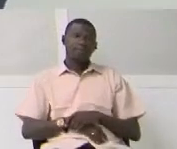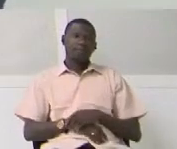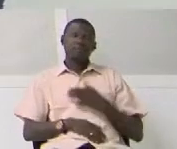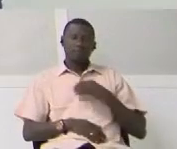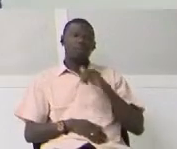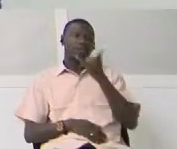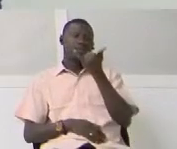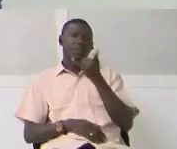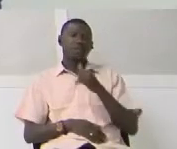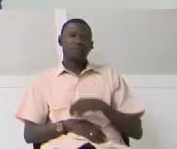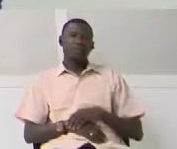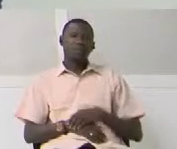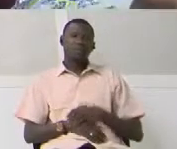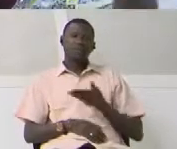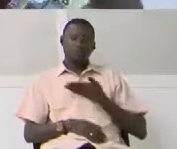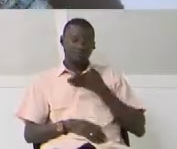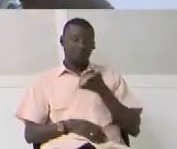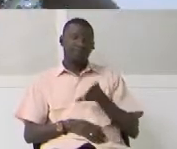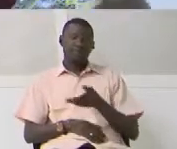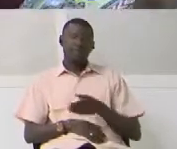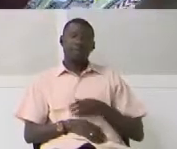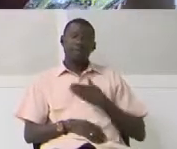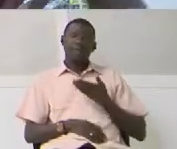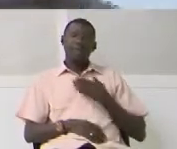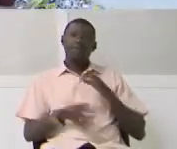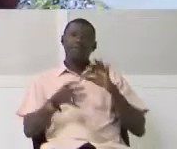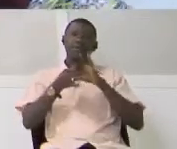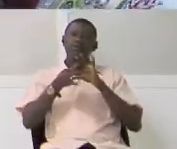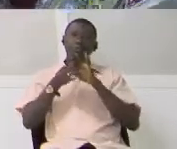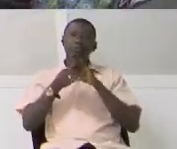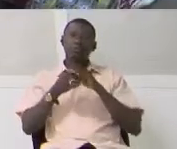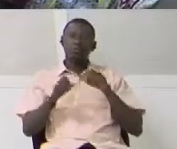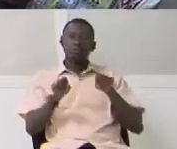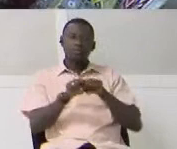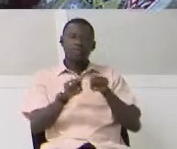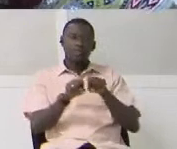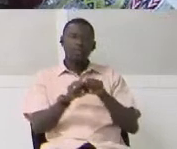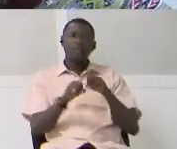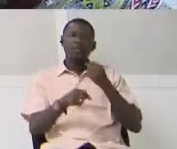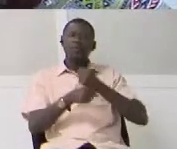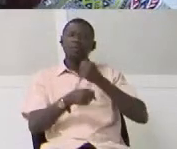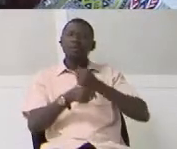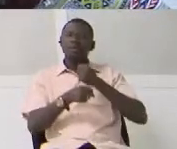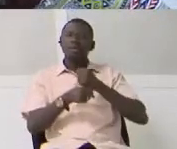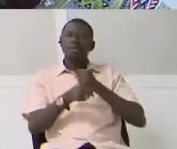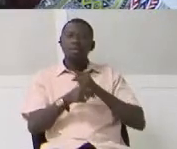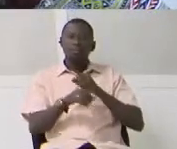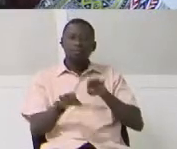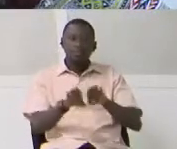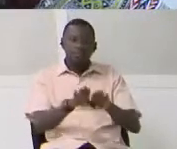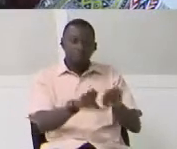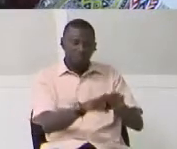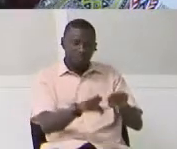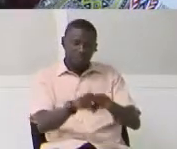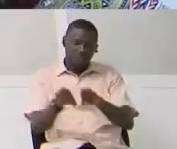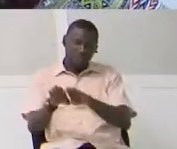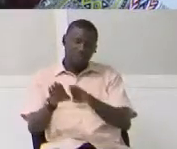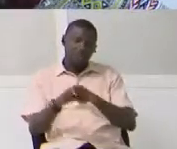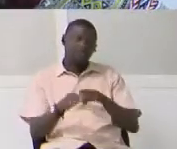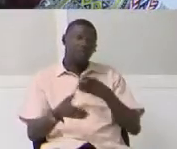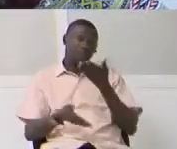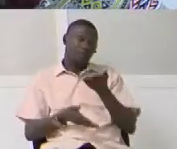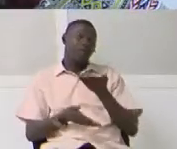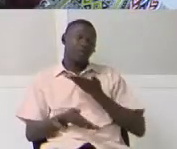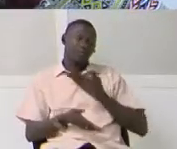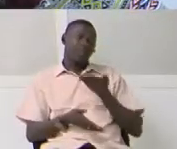I am a factory in the slabs. I said to him, yes, I am here. I am the owner of the factory, working